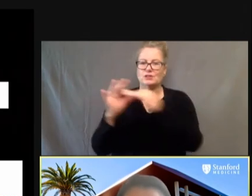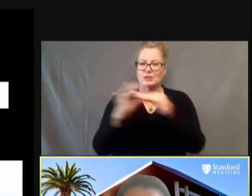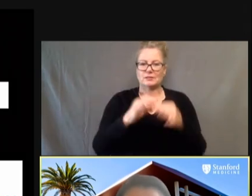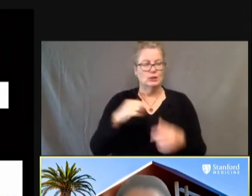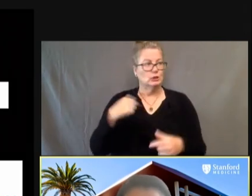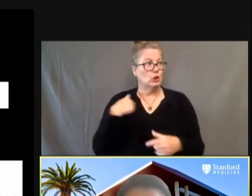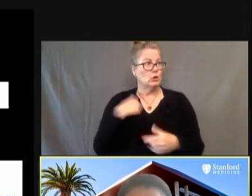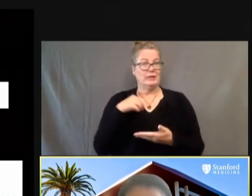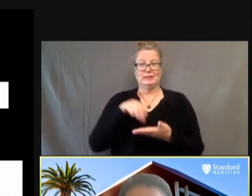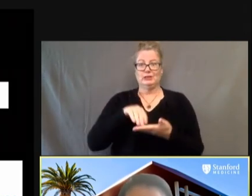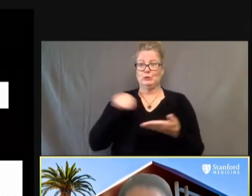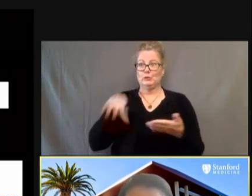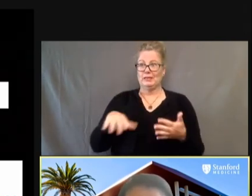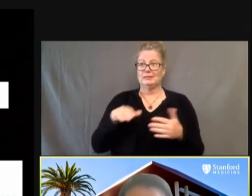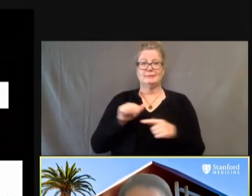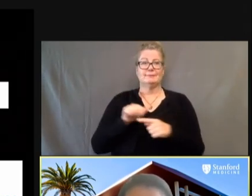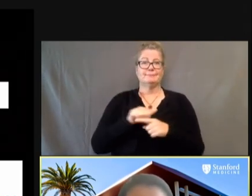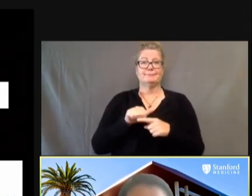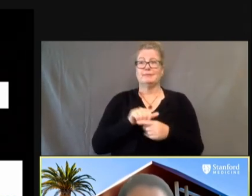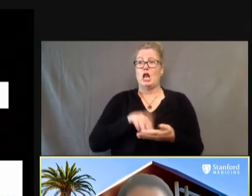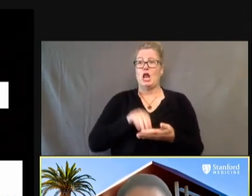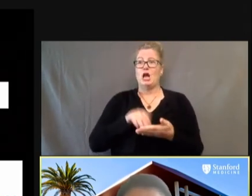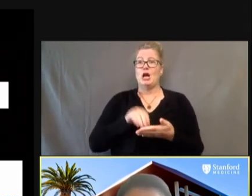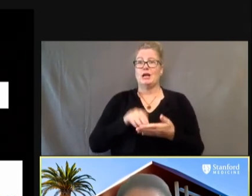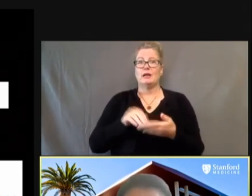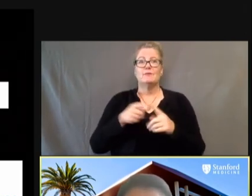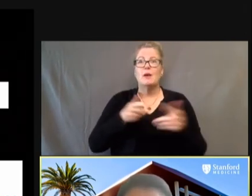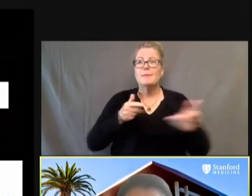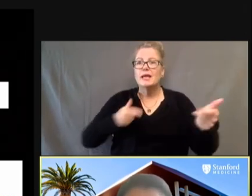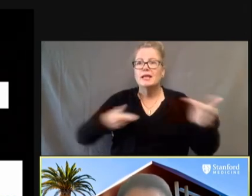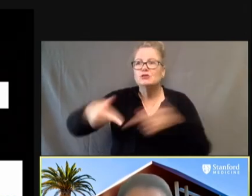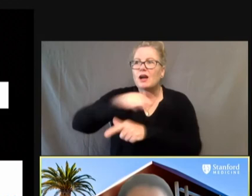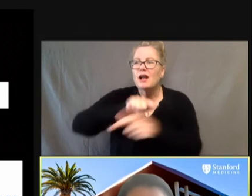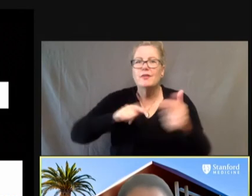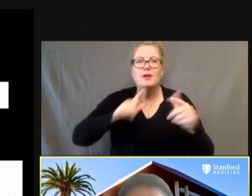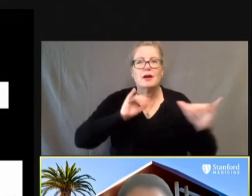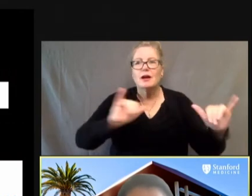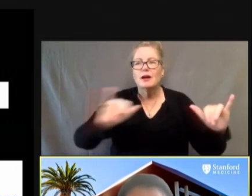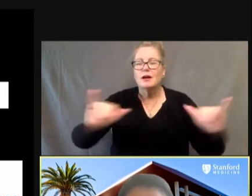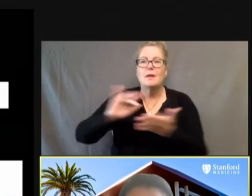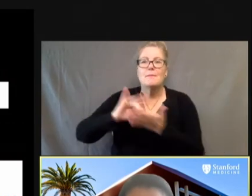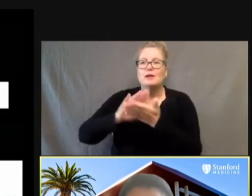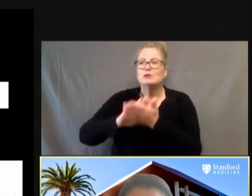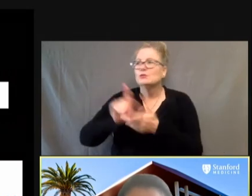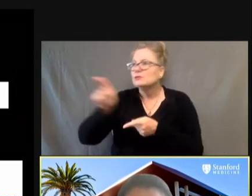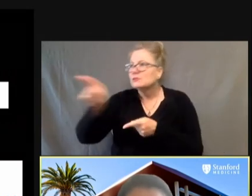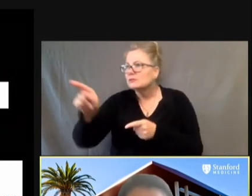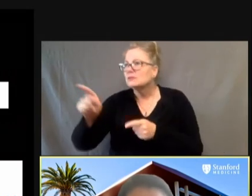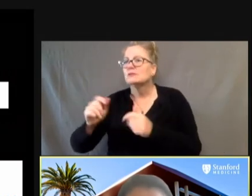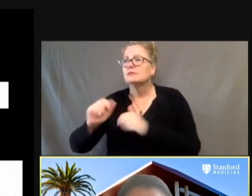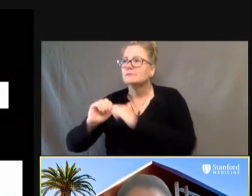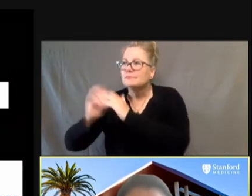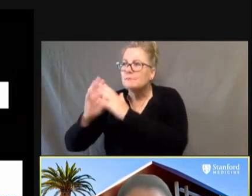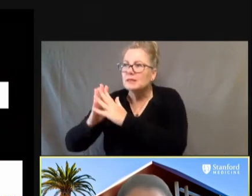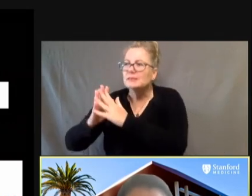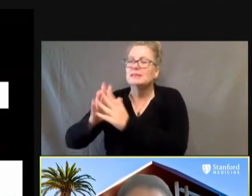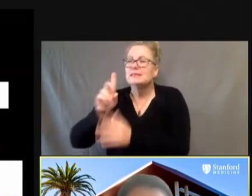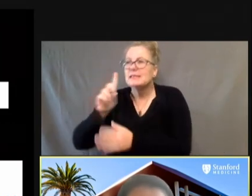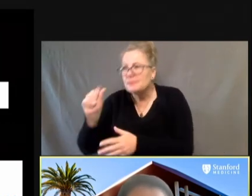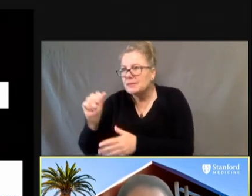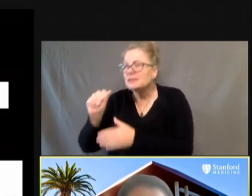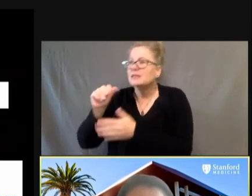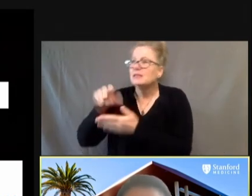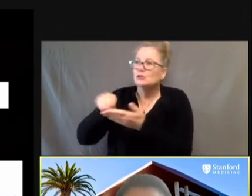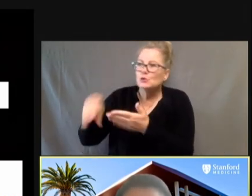to learn from each other as well as reach out to other medical schools and work with them to build disability student groups at their